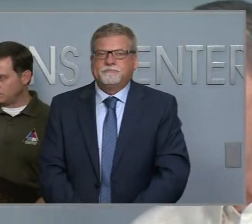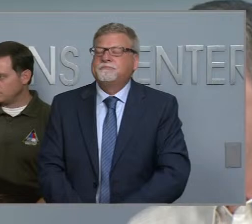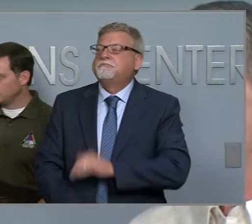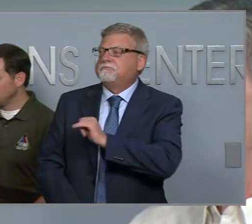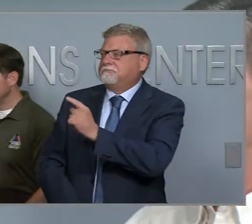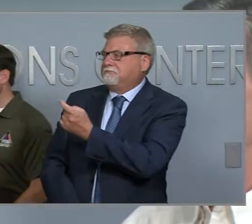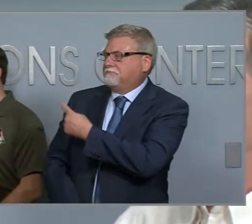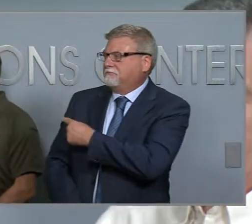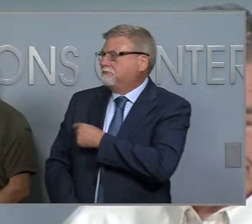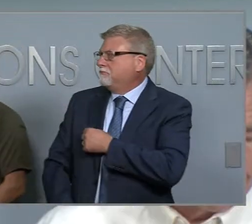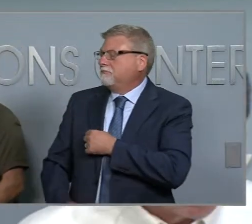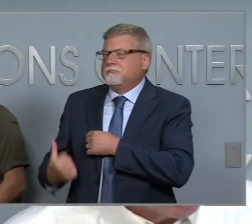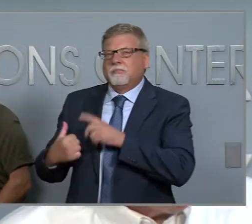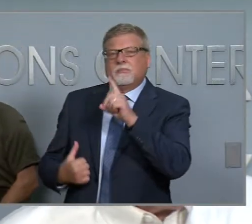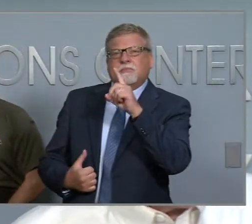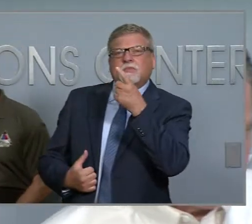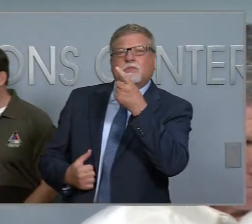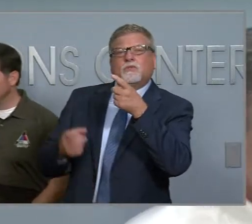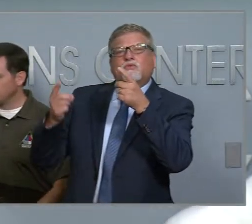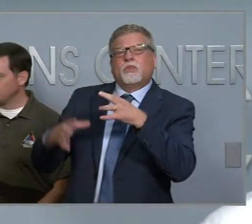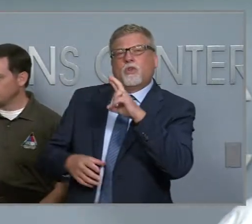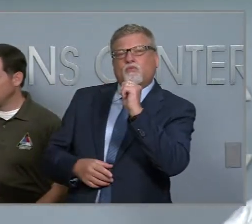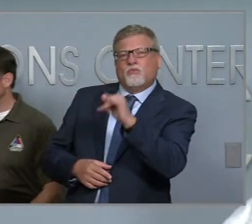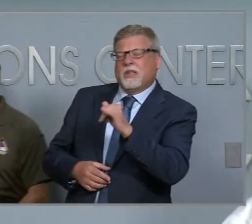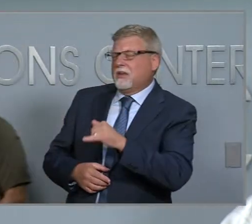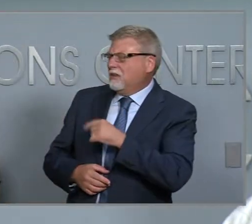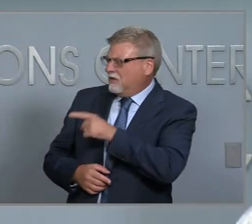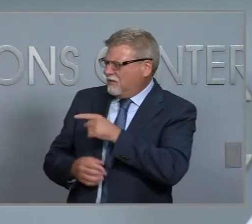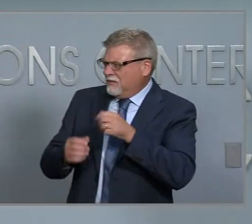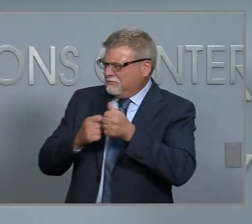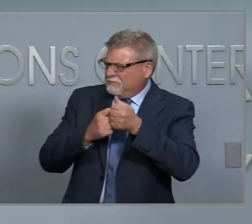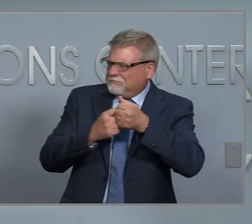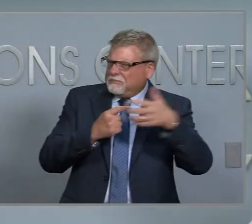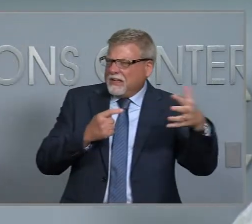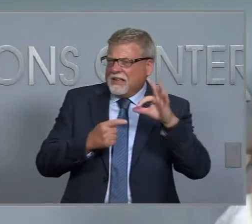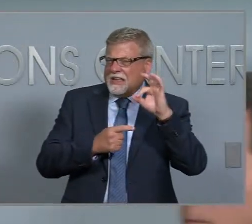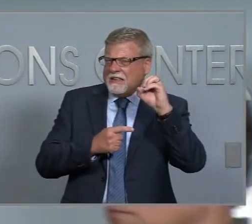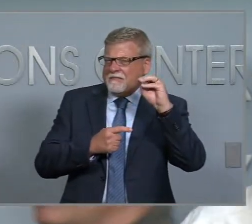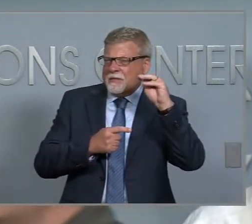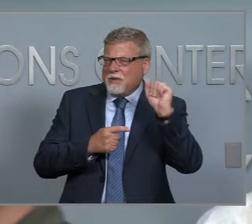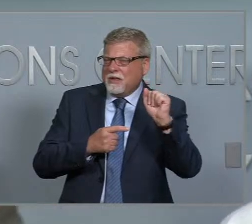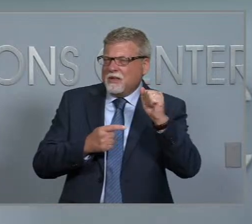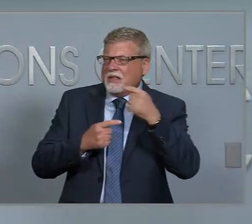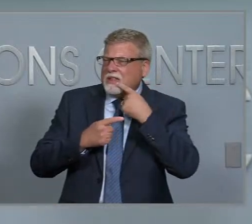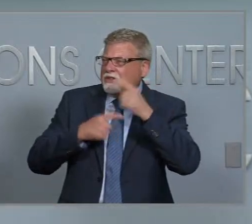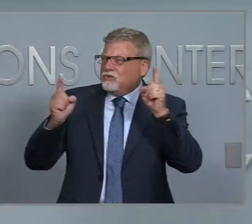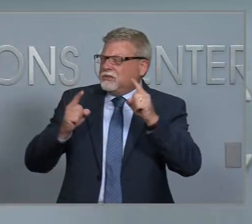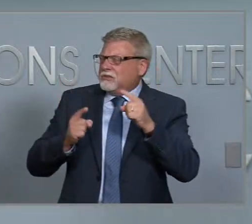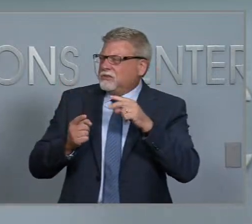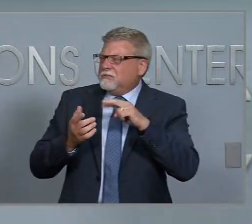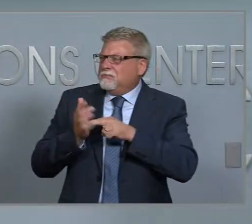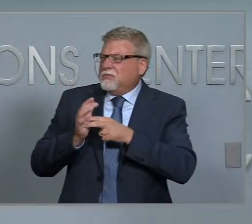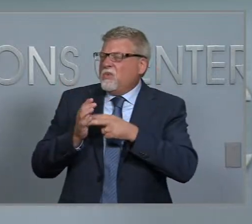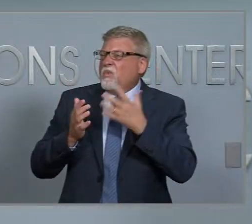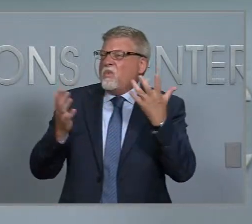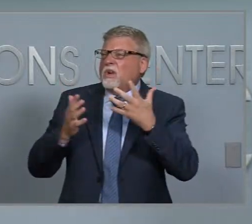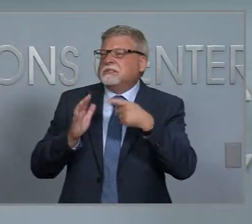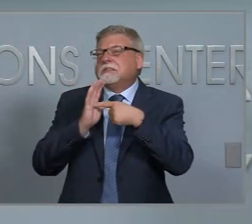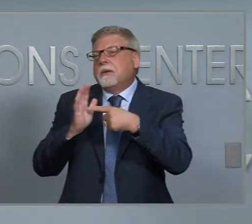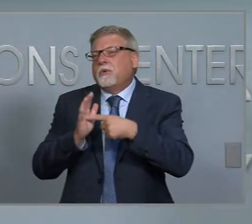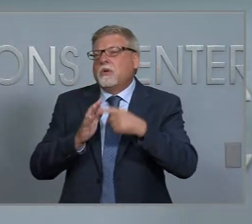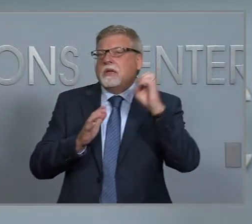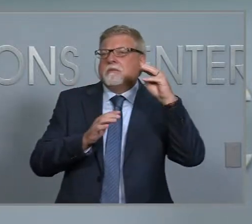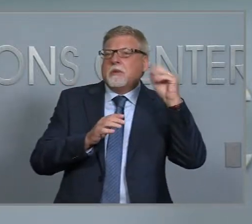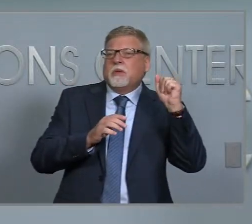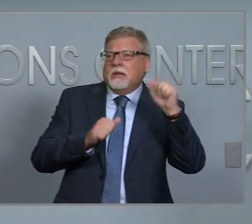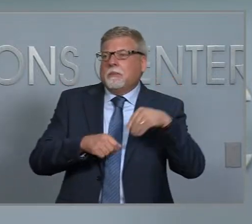Director Ray, on the FEMA declaration, could you provide any more specifics about the emergency protective measures? I know there's the sheltering piece of it,